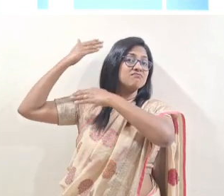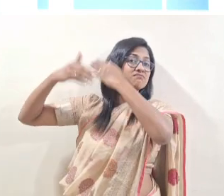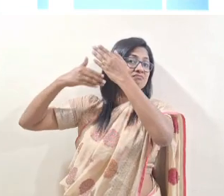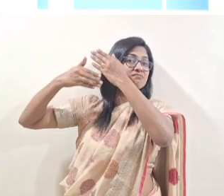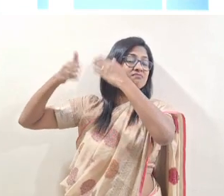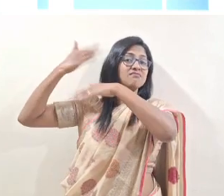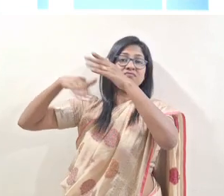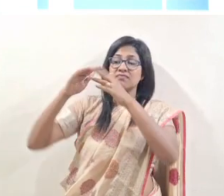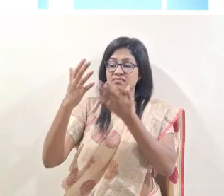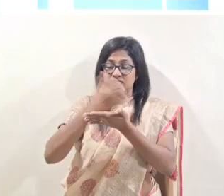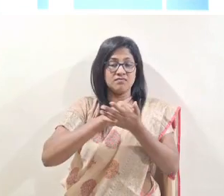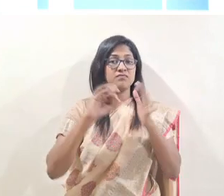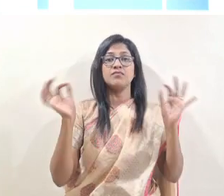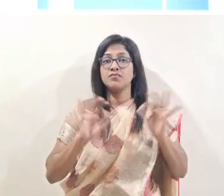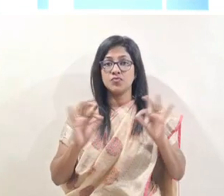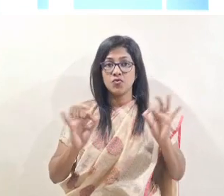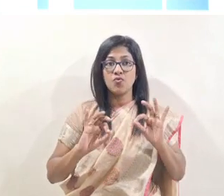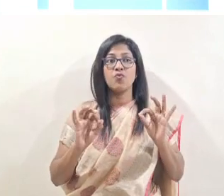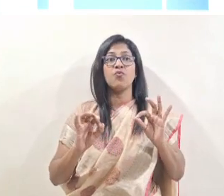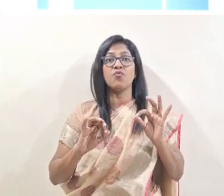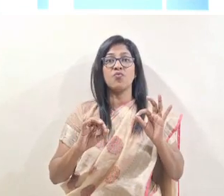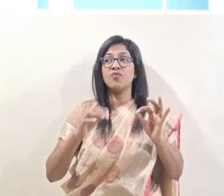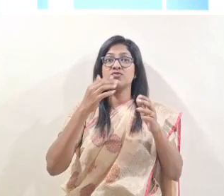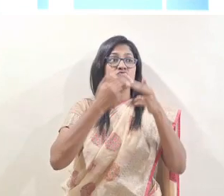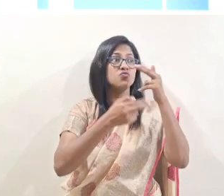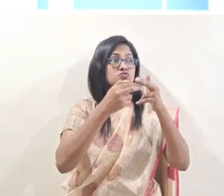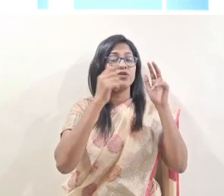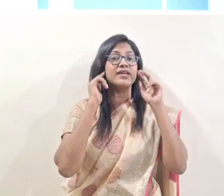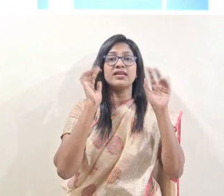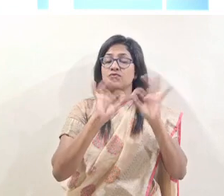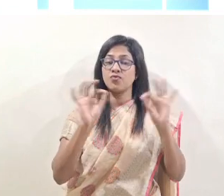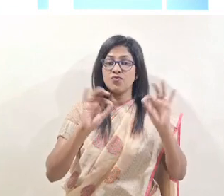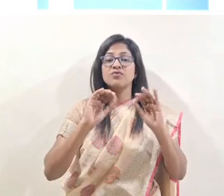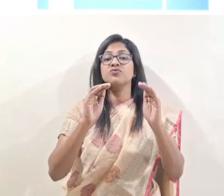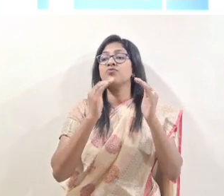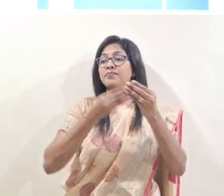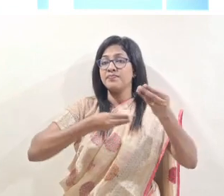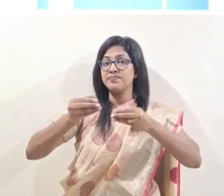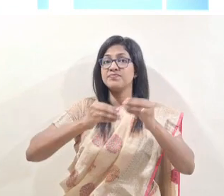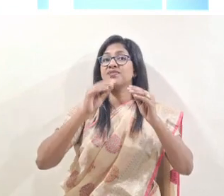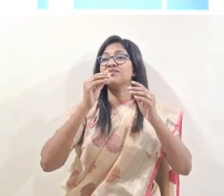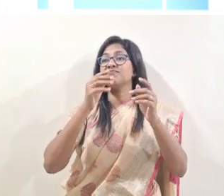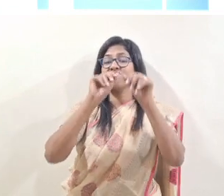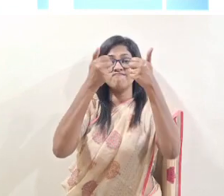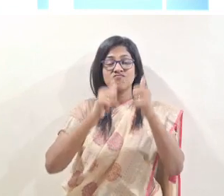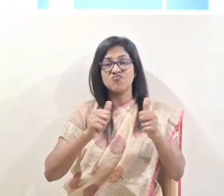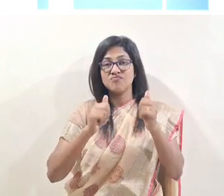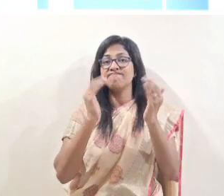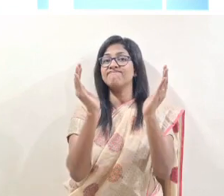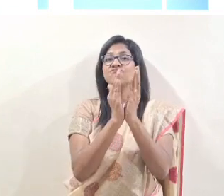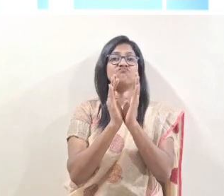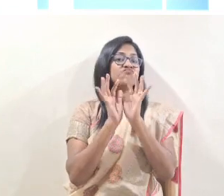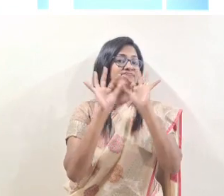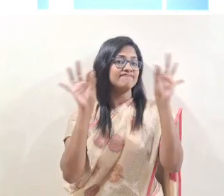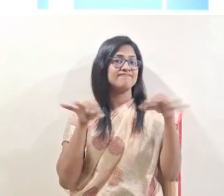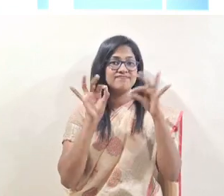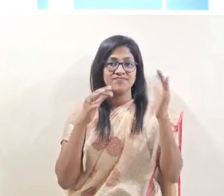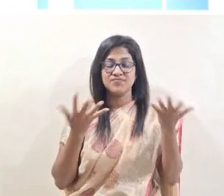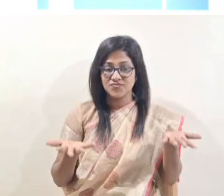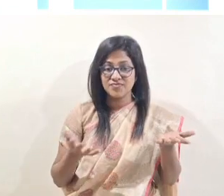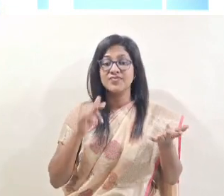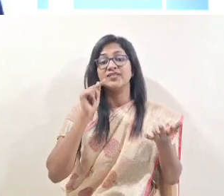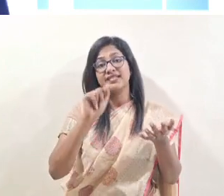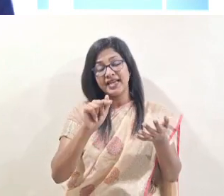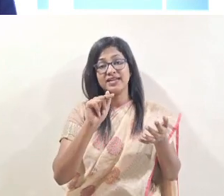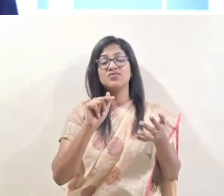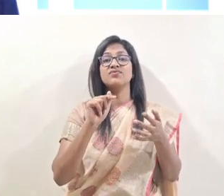these cybersecurity attacks. So we don't have business model for insurance. So insurance in this area is also not there. So that particular part